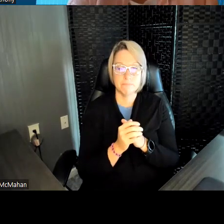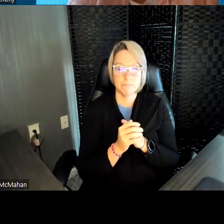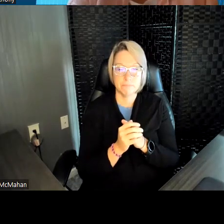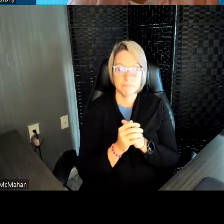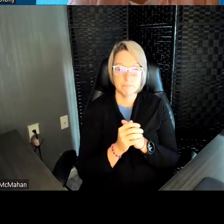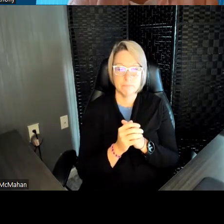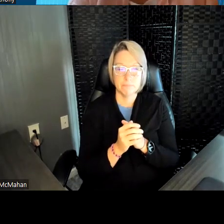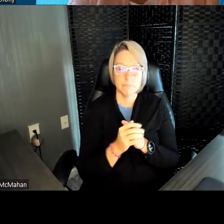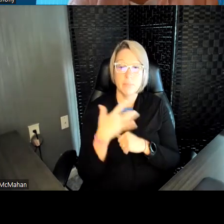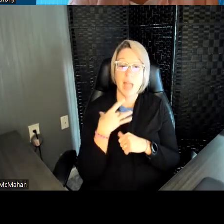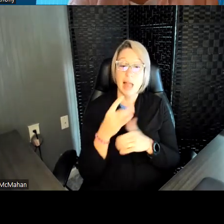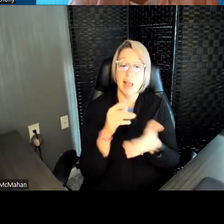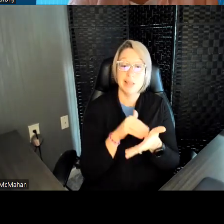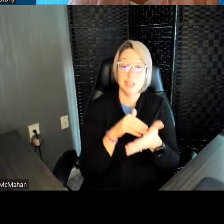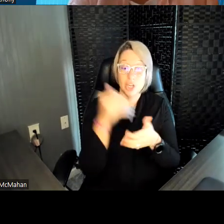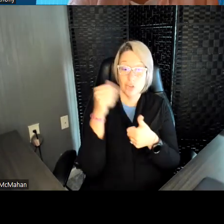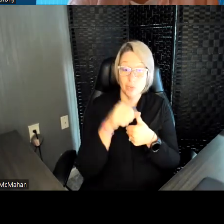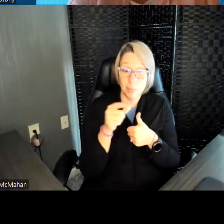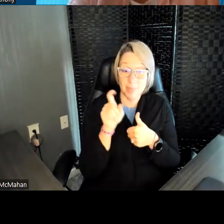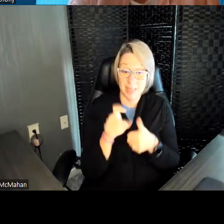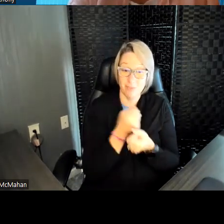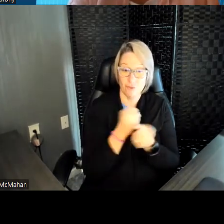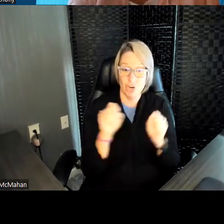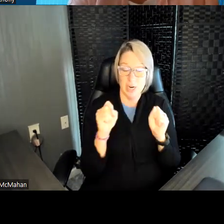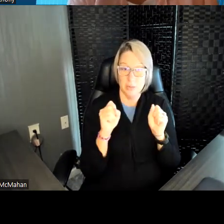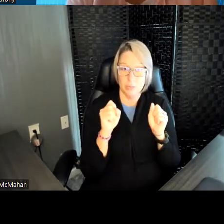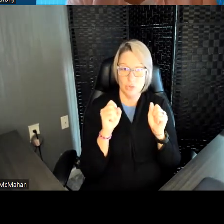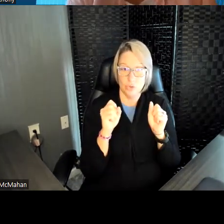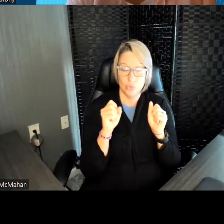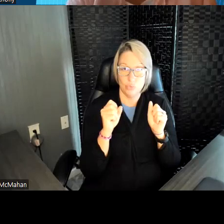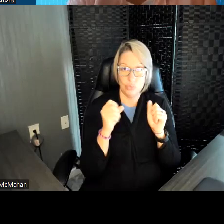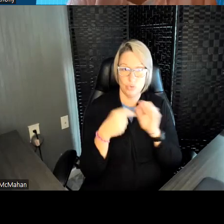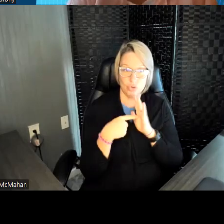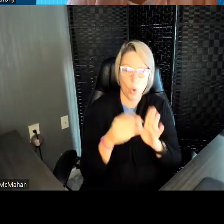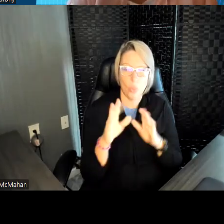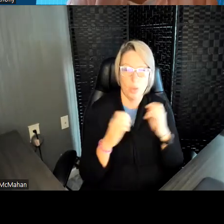I like how the doctor remembered they need freedom to express themselves and grieve.